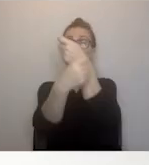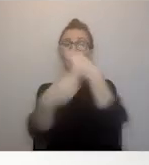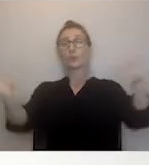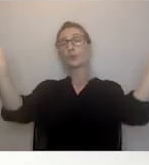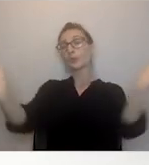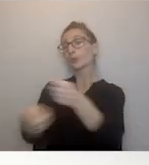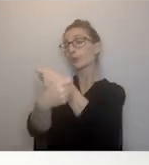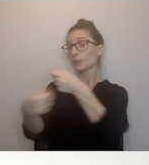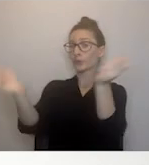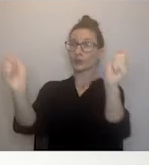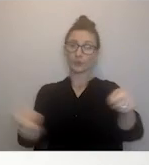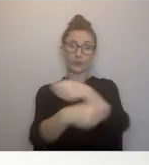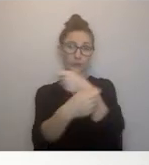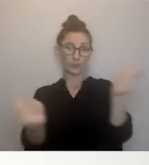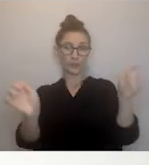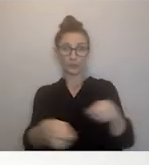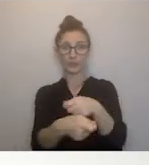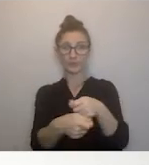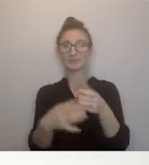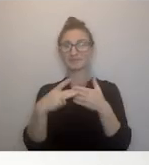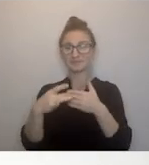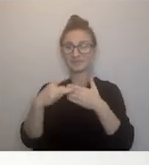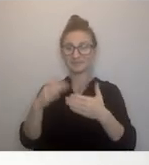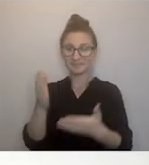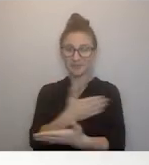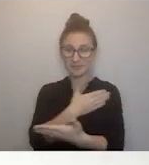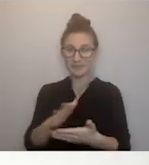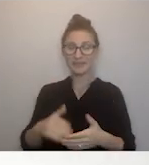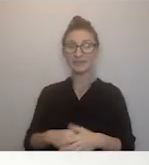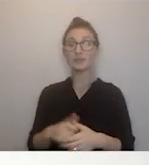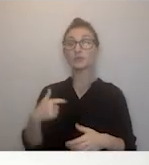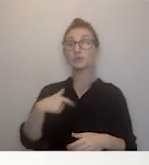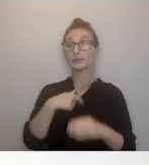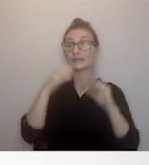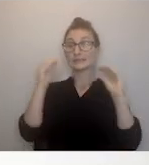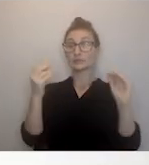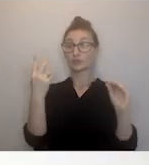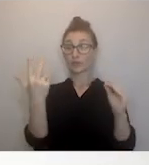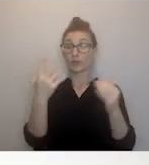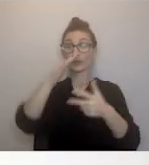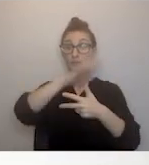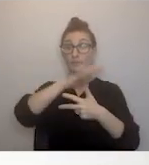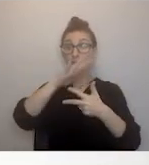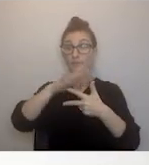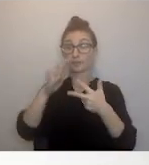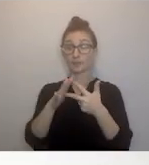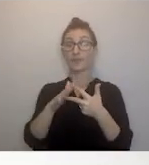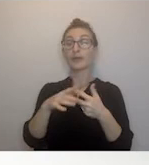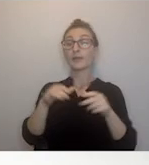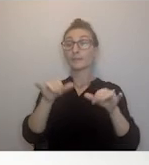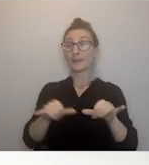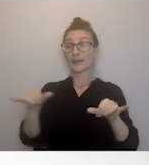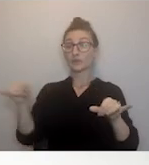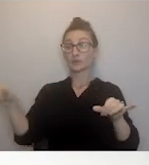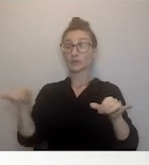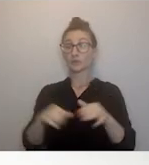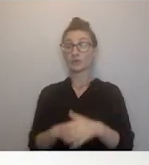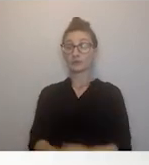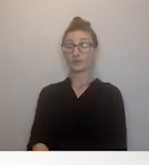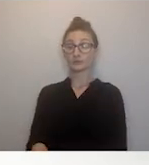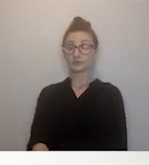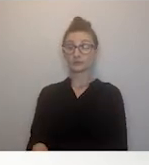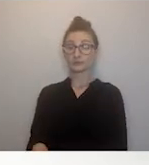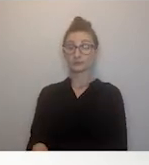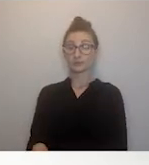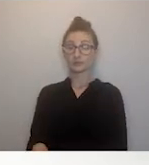and waves their arms to make the orchestra make the music. We teach our 3 main conducting patterns, so your 2 pattern,